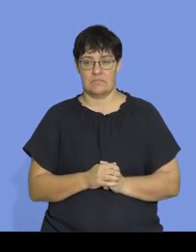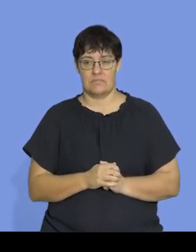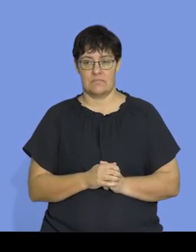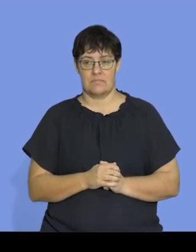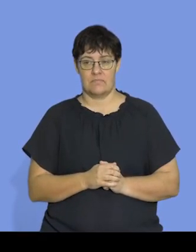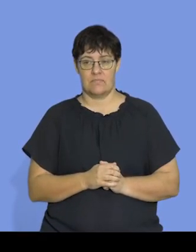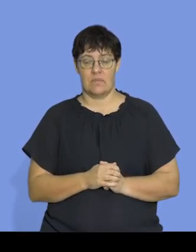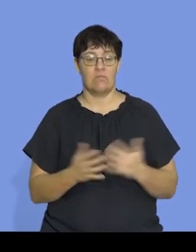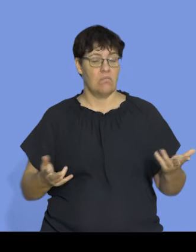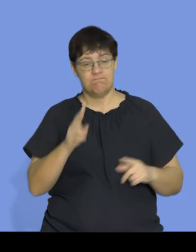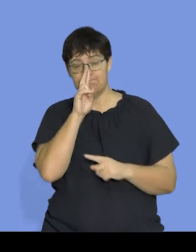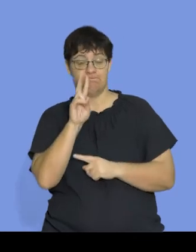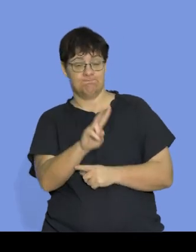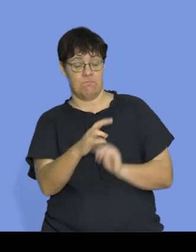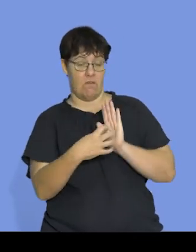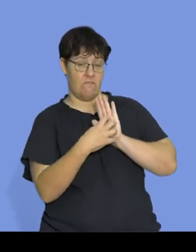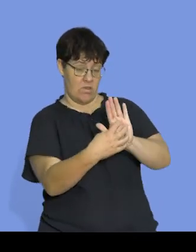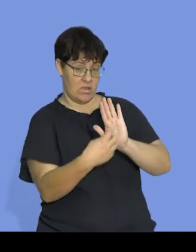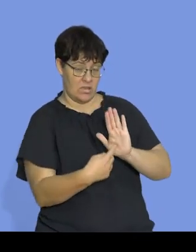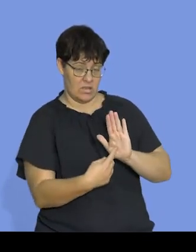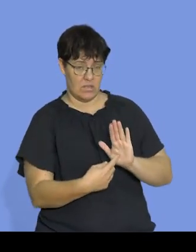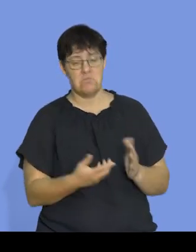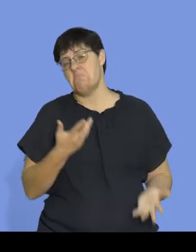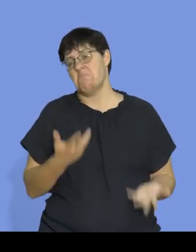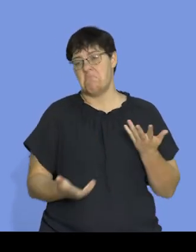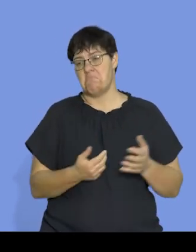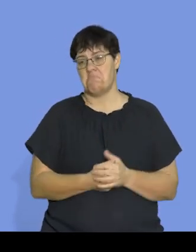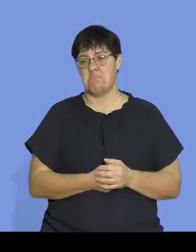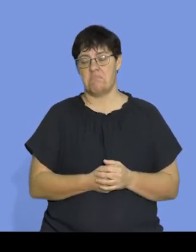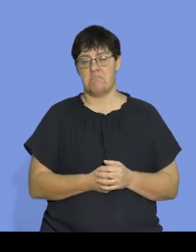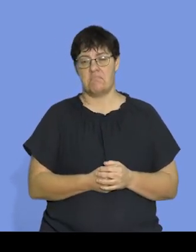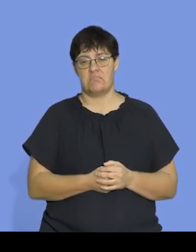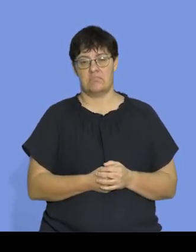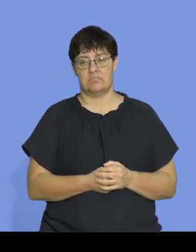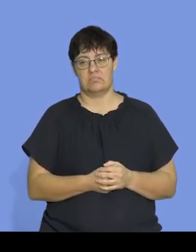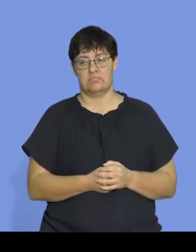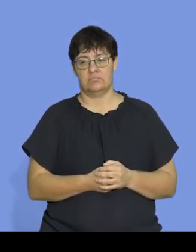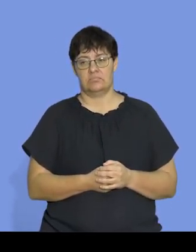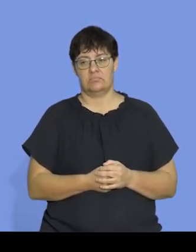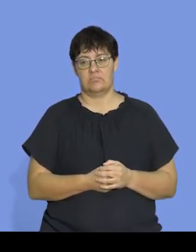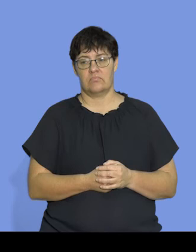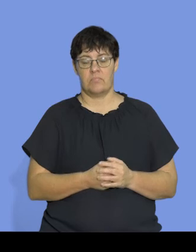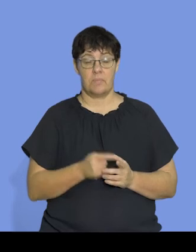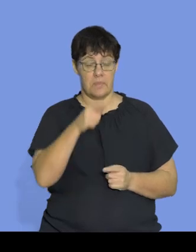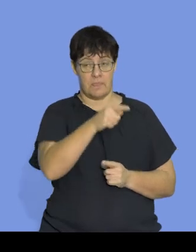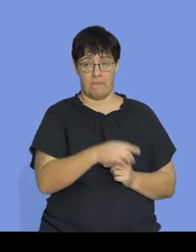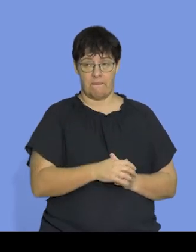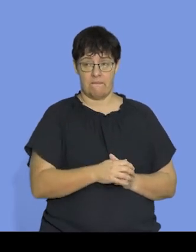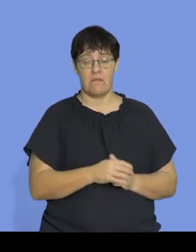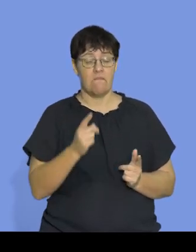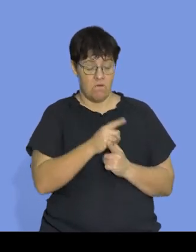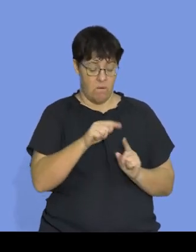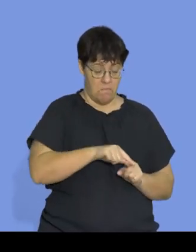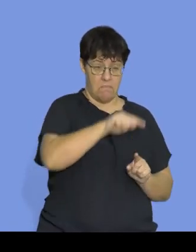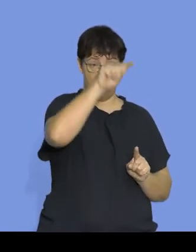So if we were to focus our attention, suppose this is the path for the catalyzed reaction,